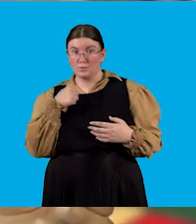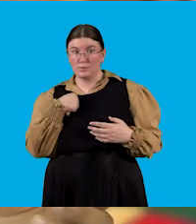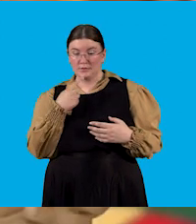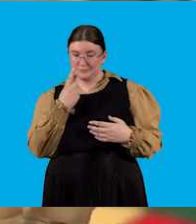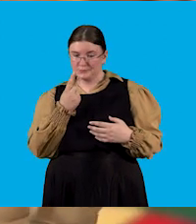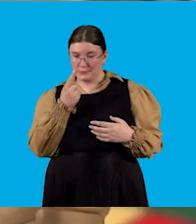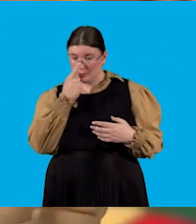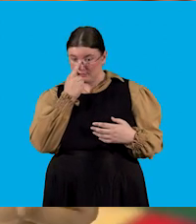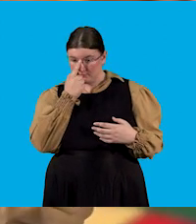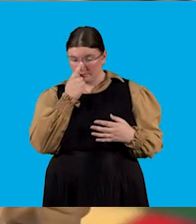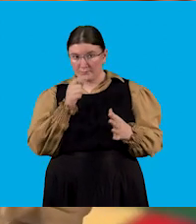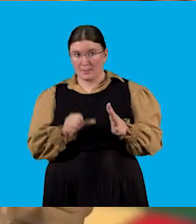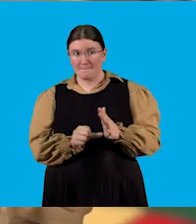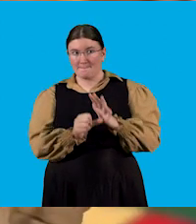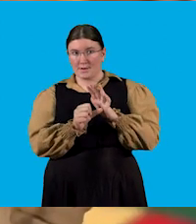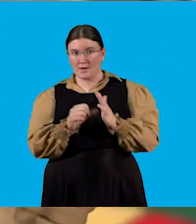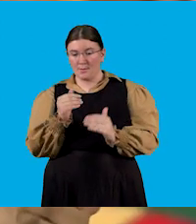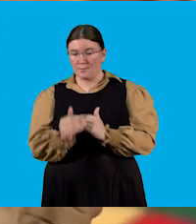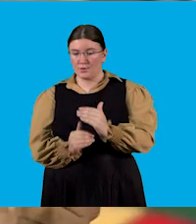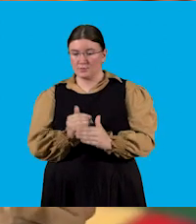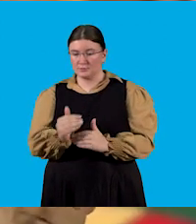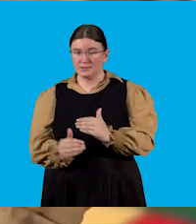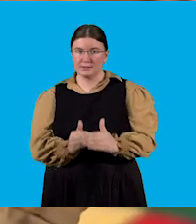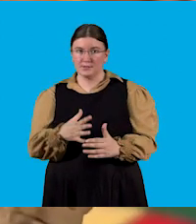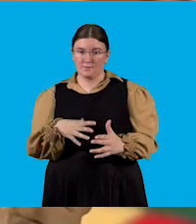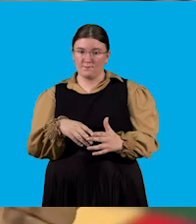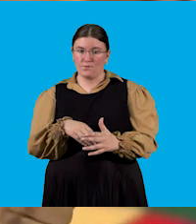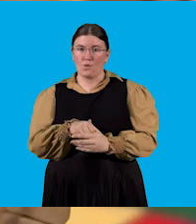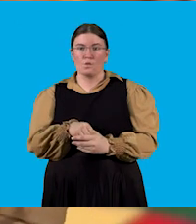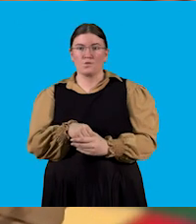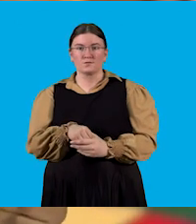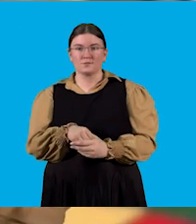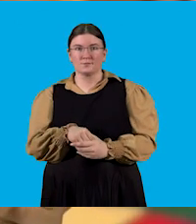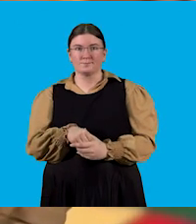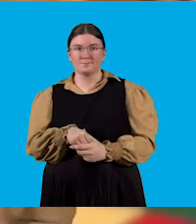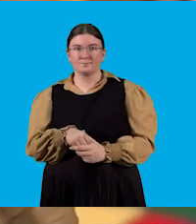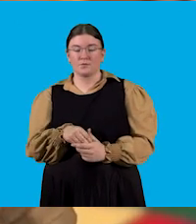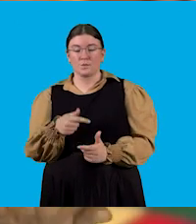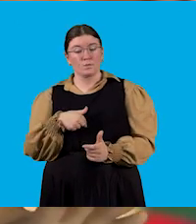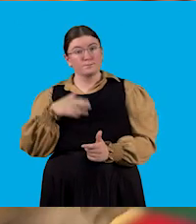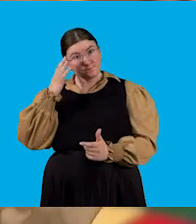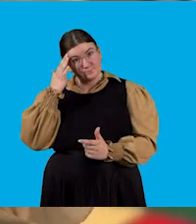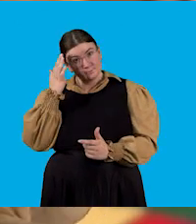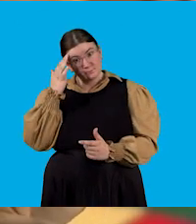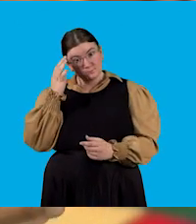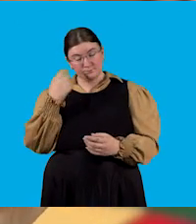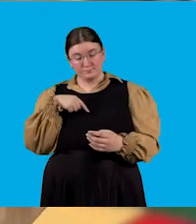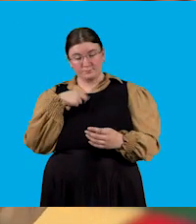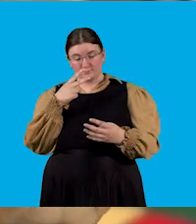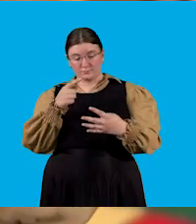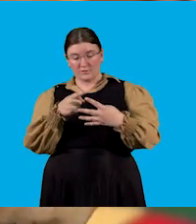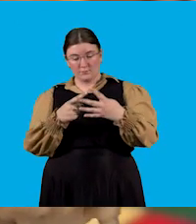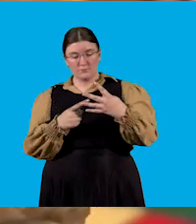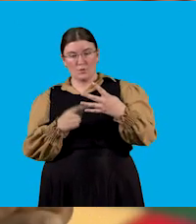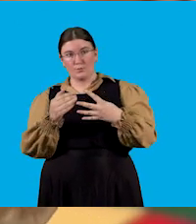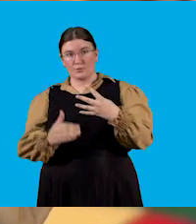We also looked at the main processes that are involved in the excretory system, and we know that we looked at